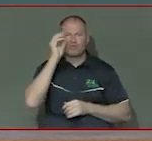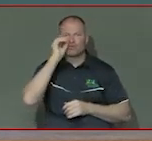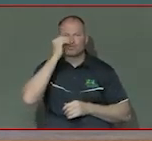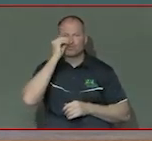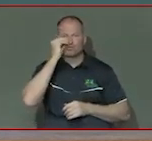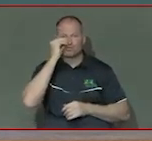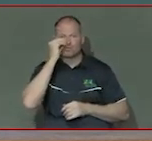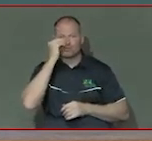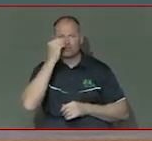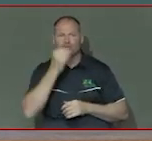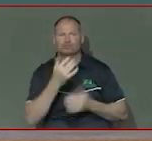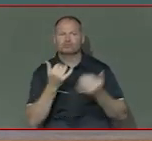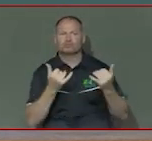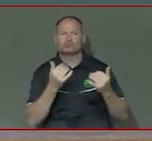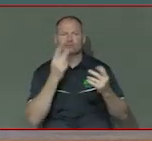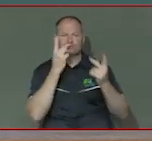now.